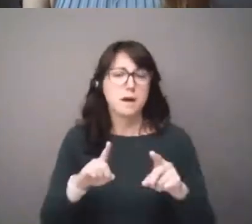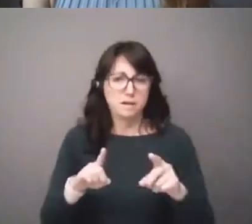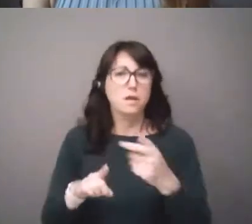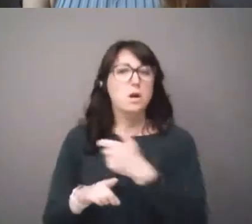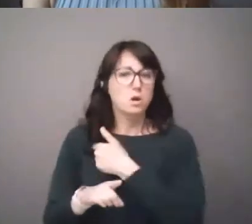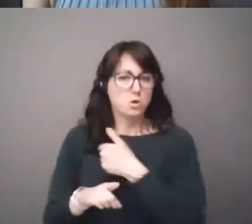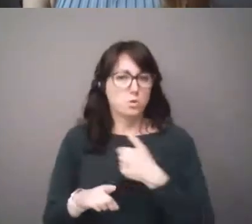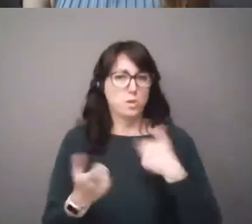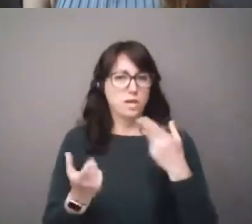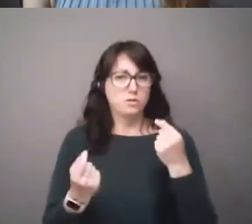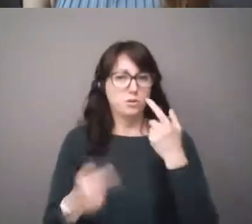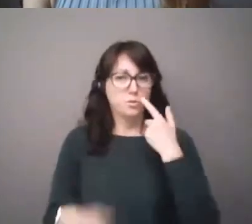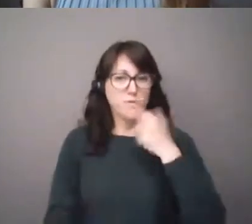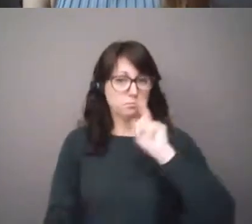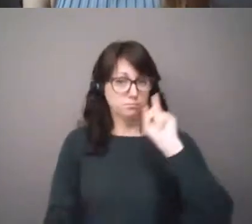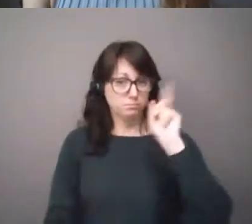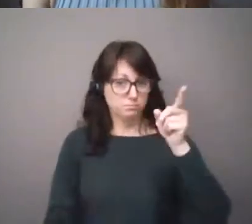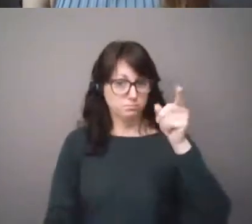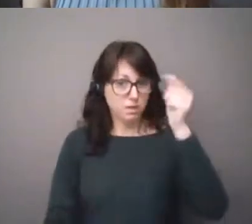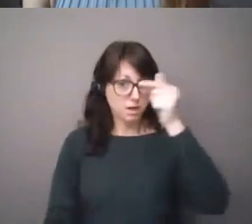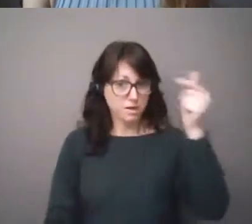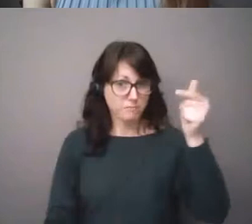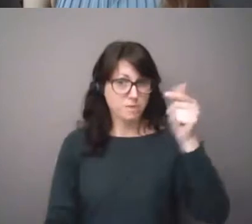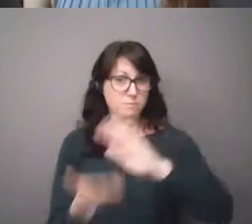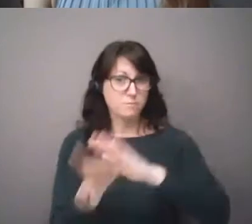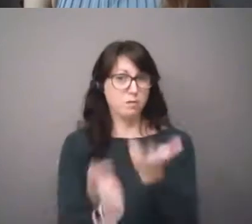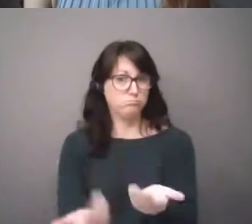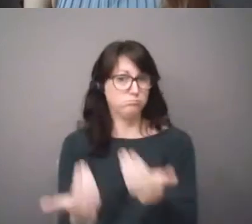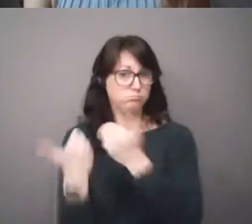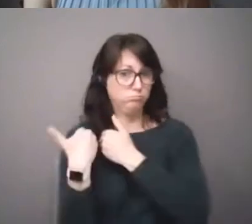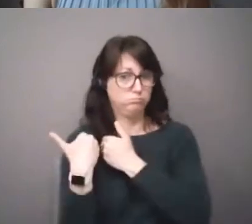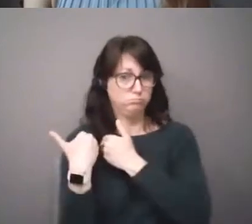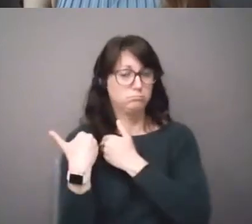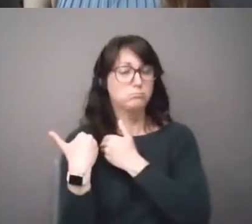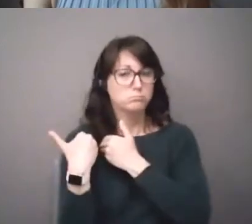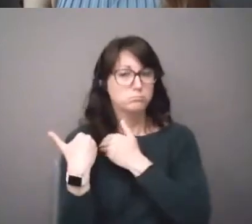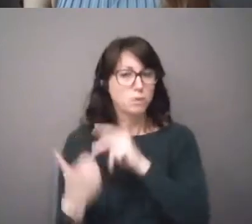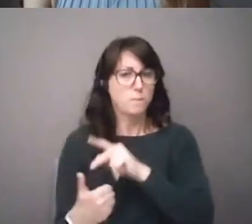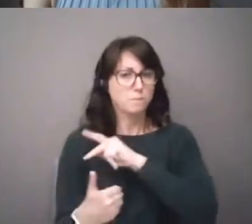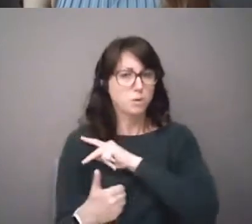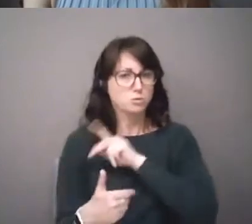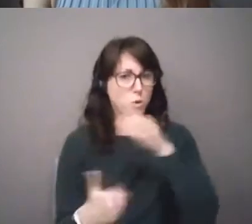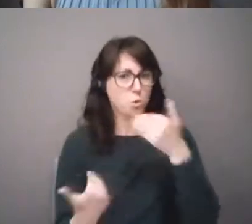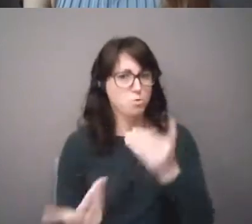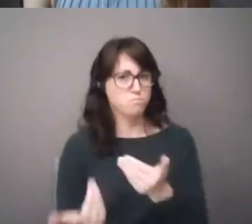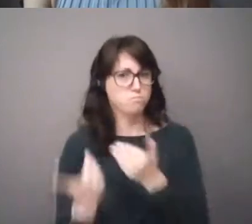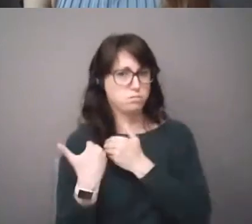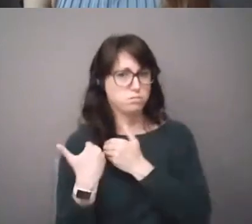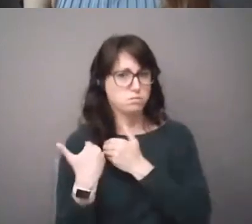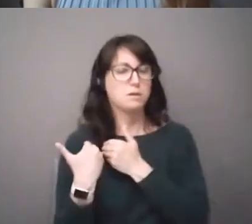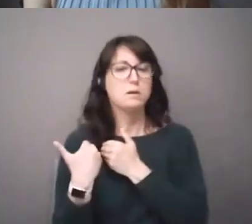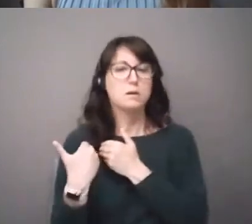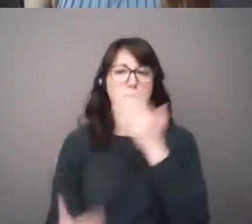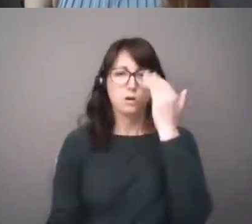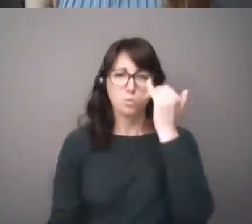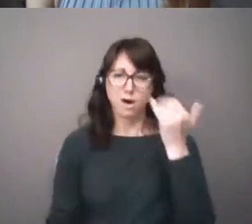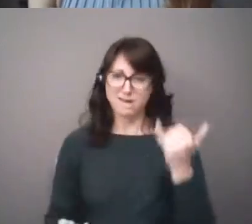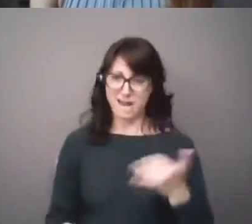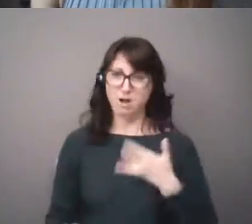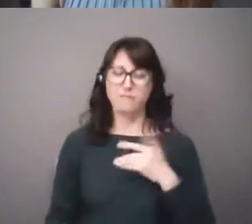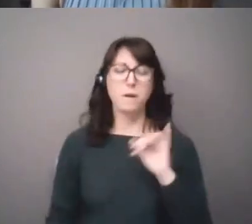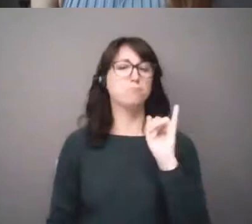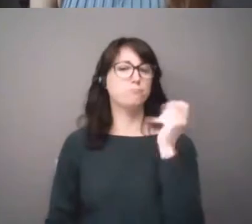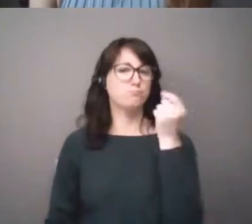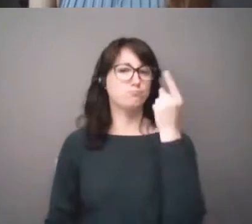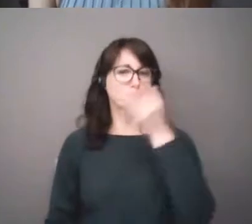hold governments more accountable on a very personal level, because we now have this, what I think is a better